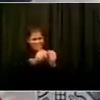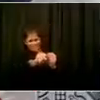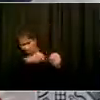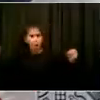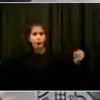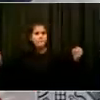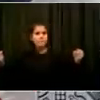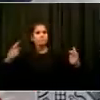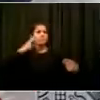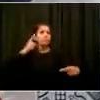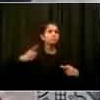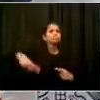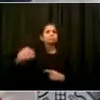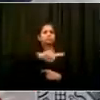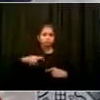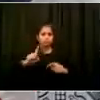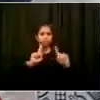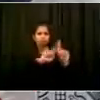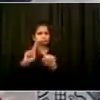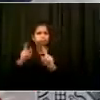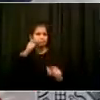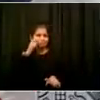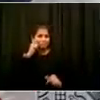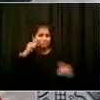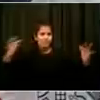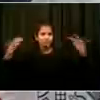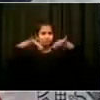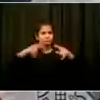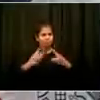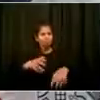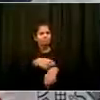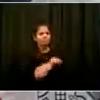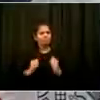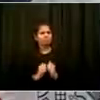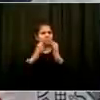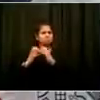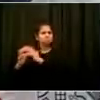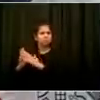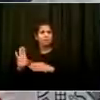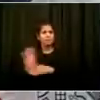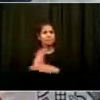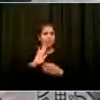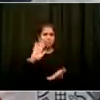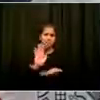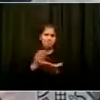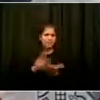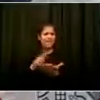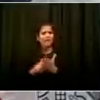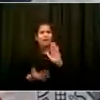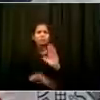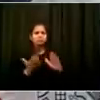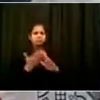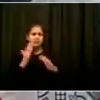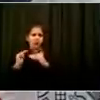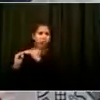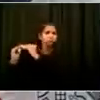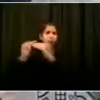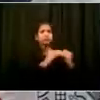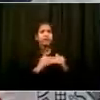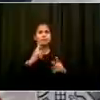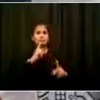fairly and putting tough rules in place to do it makes a world of difference. So you heard from the Commissioner. Her story is